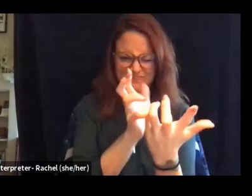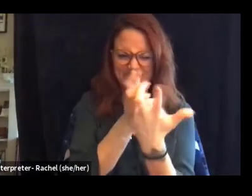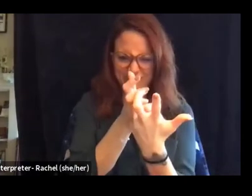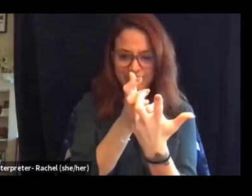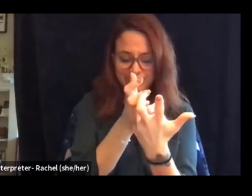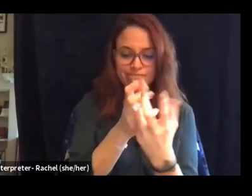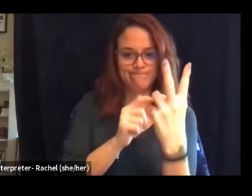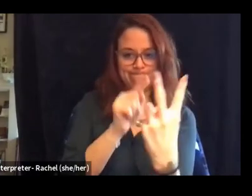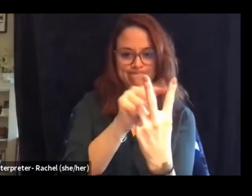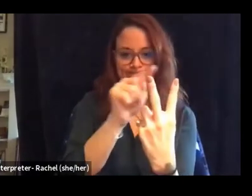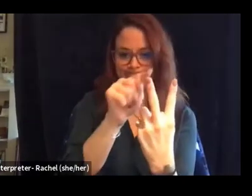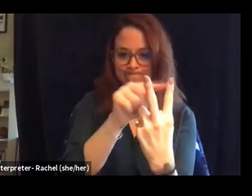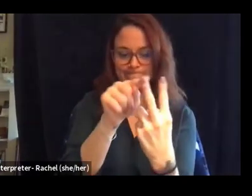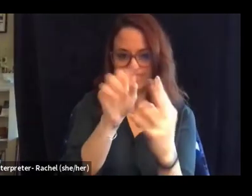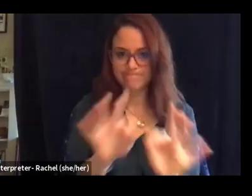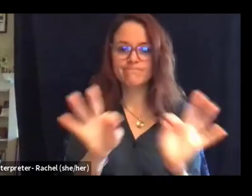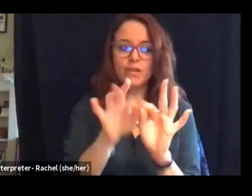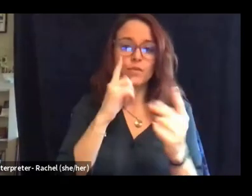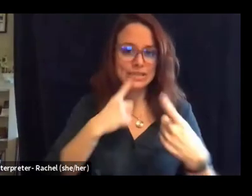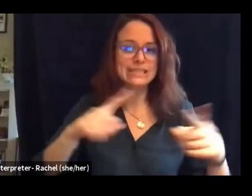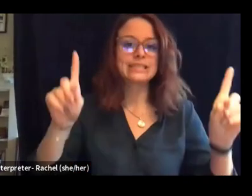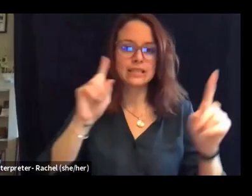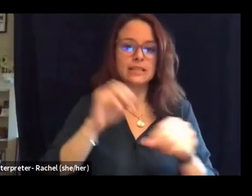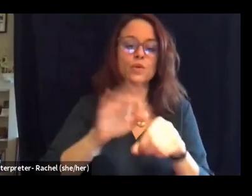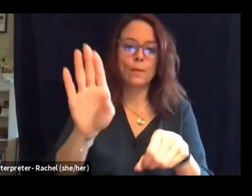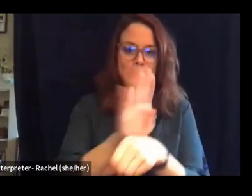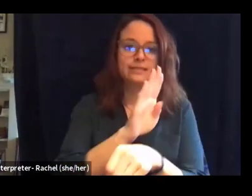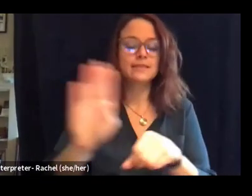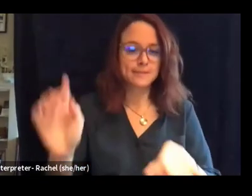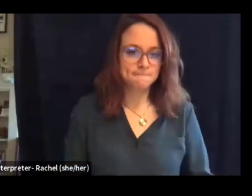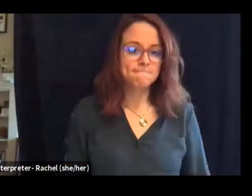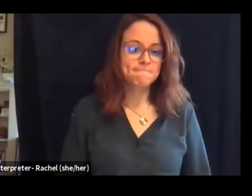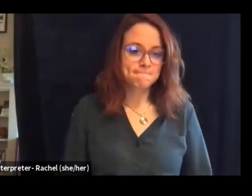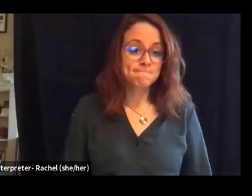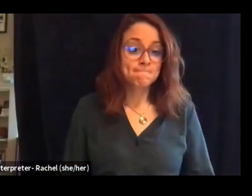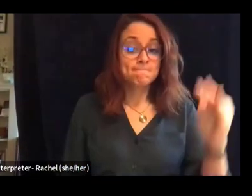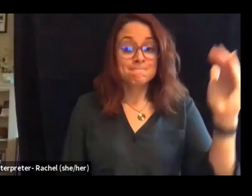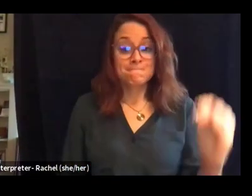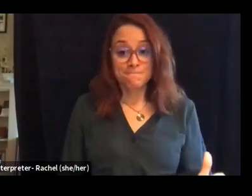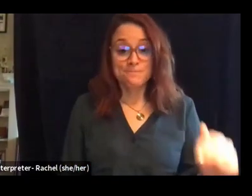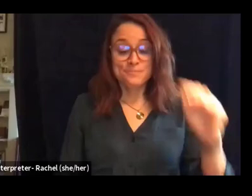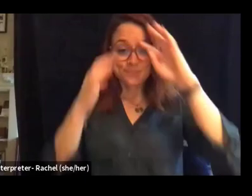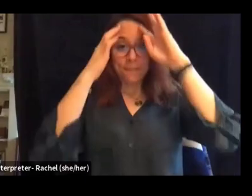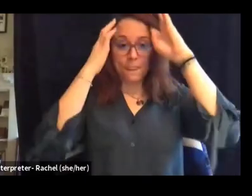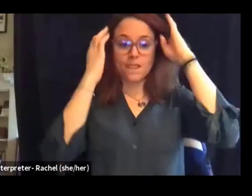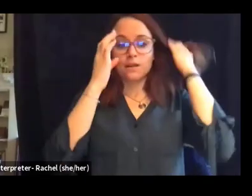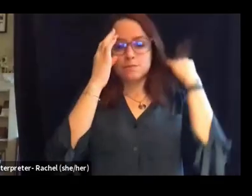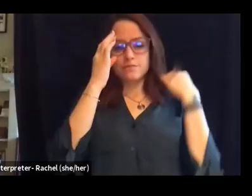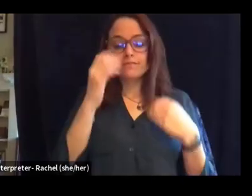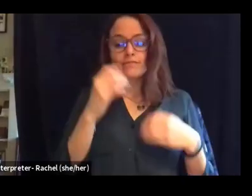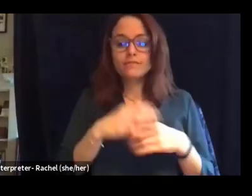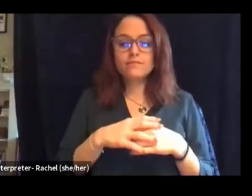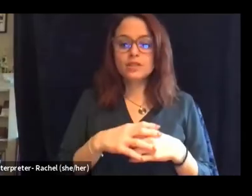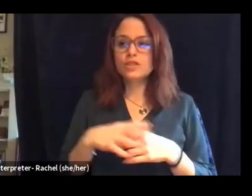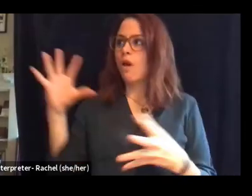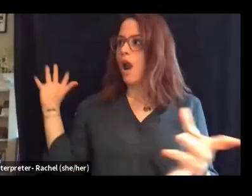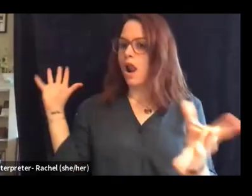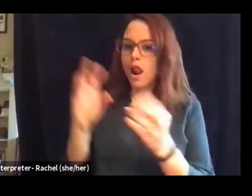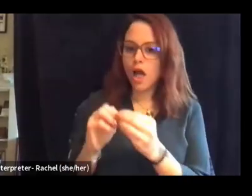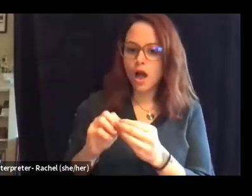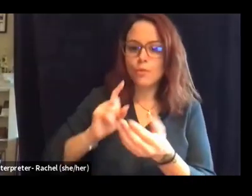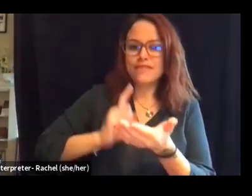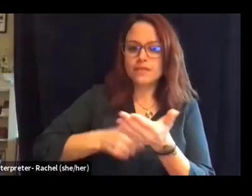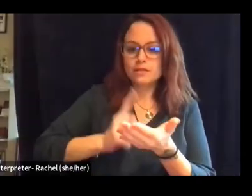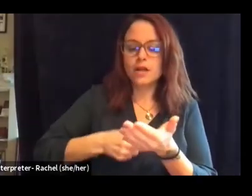success. So at this point, we've talked about building the powerful